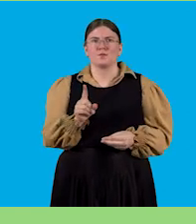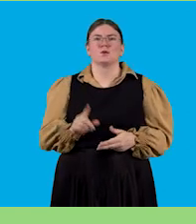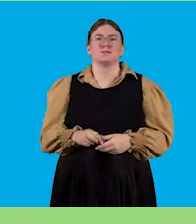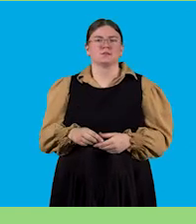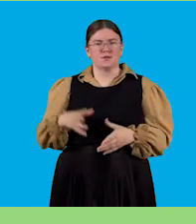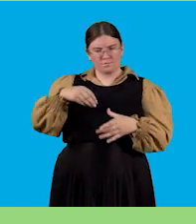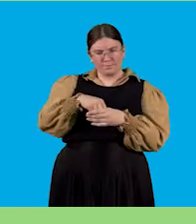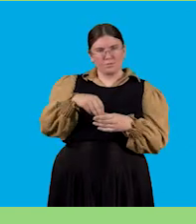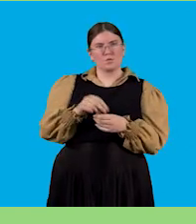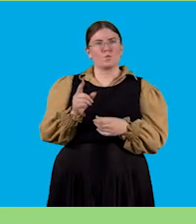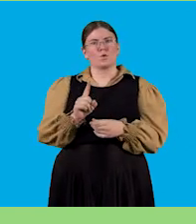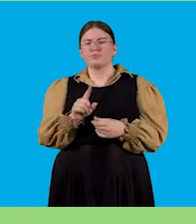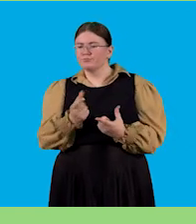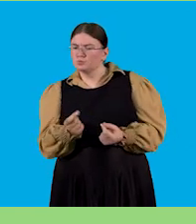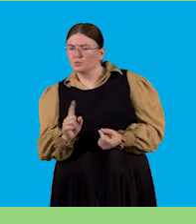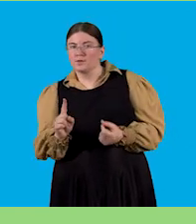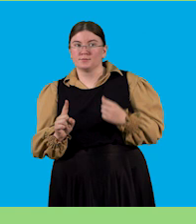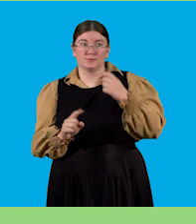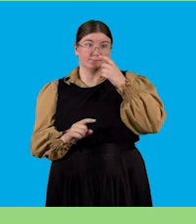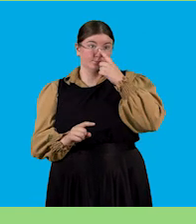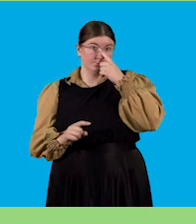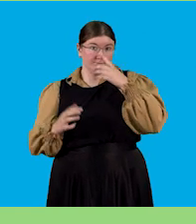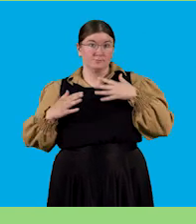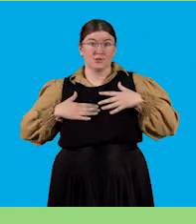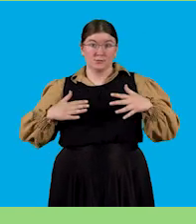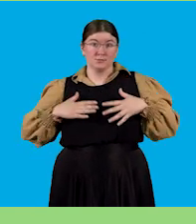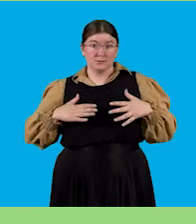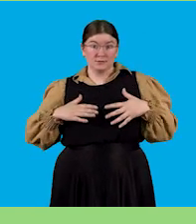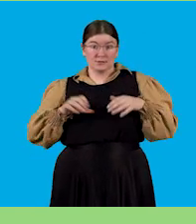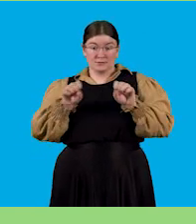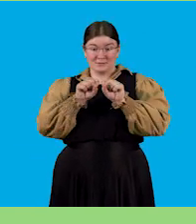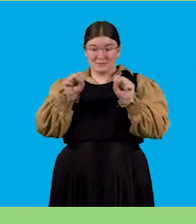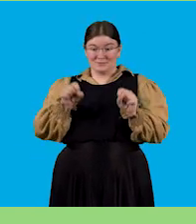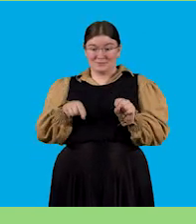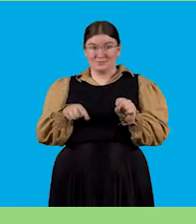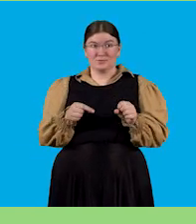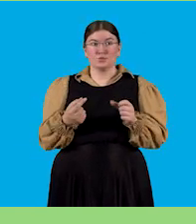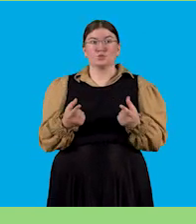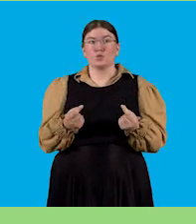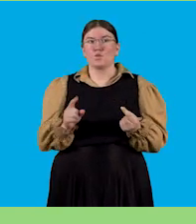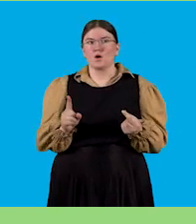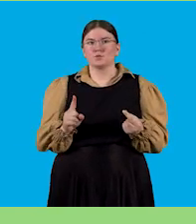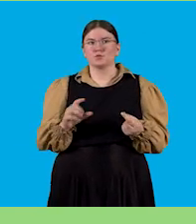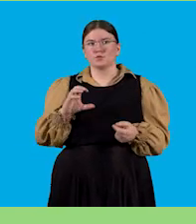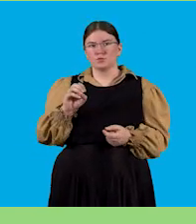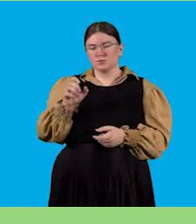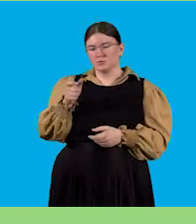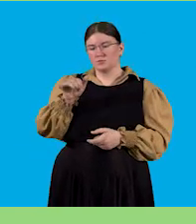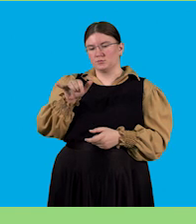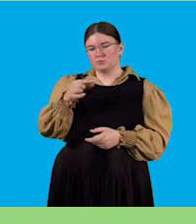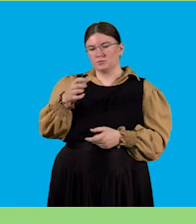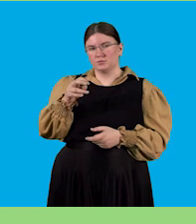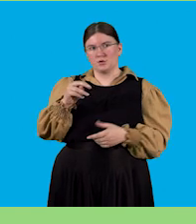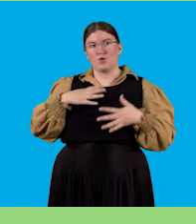of and what exactly it does. So the respiratory system supplies body cells with oxygen and